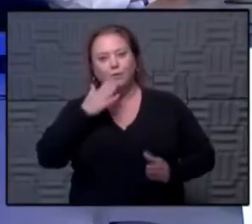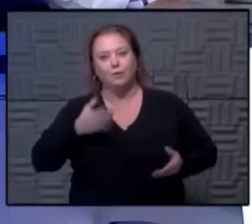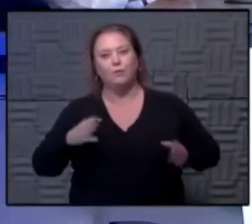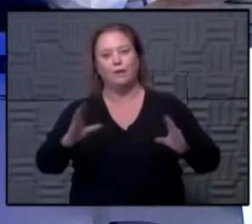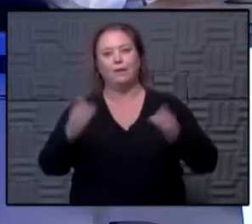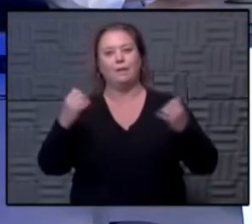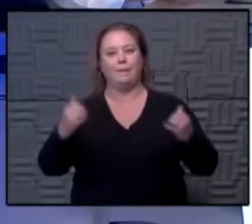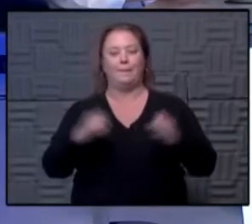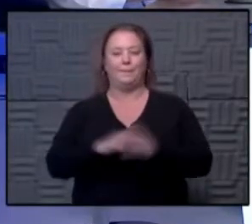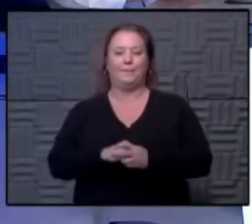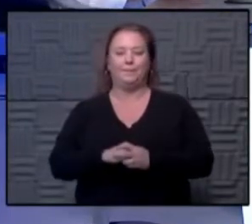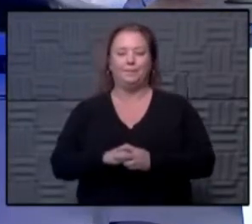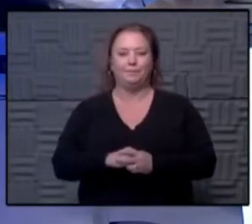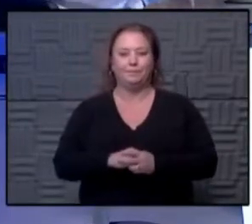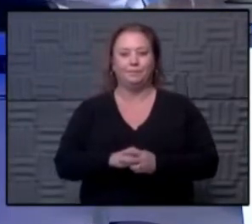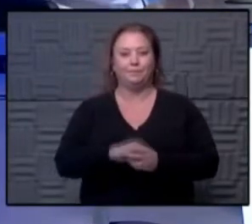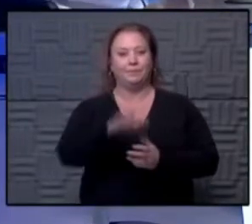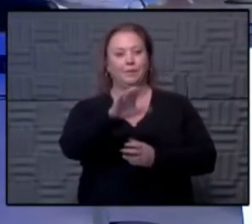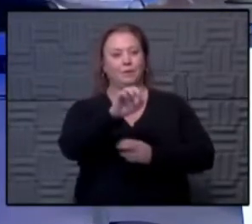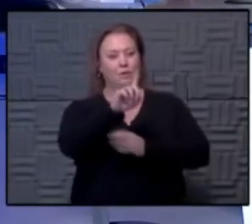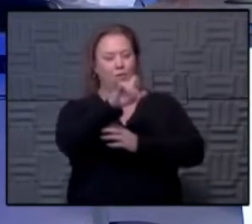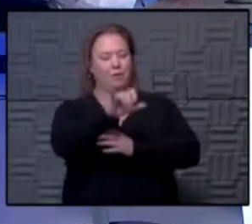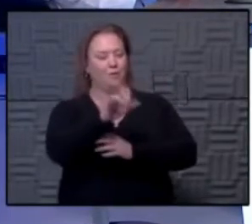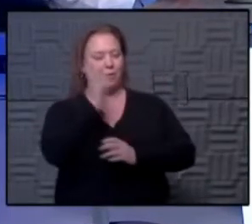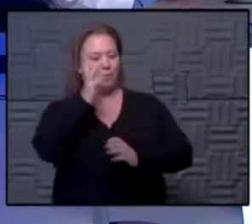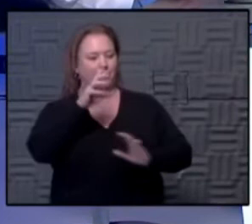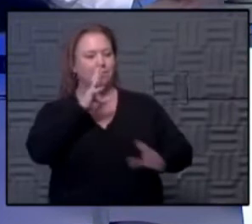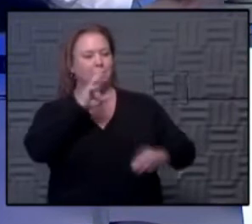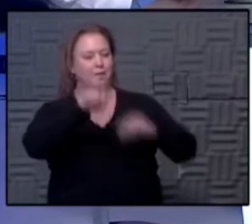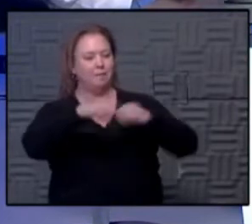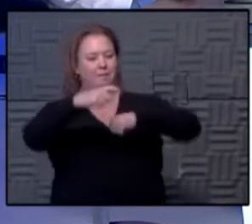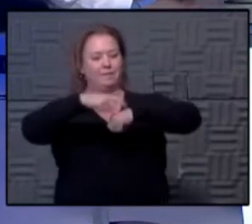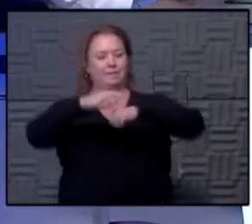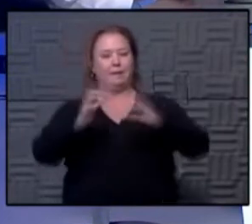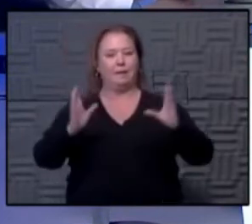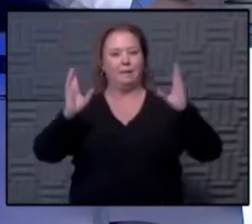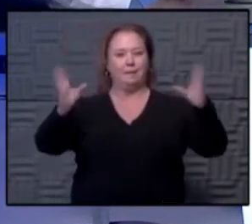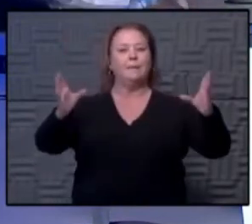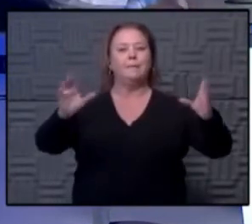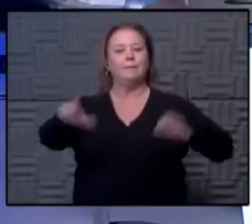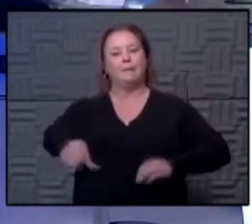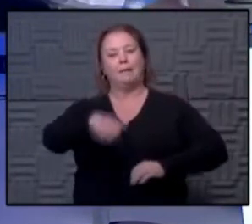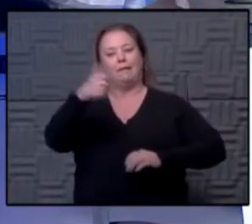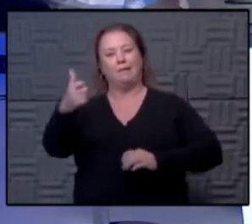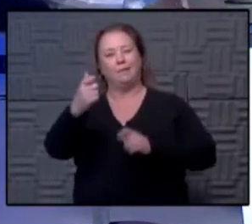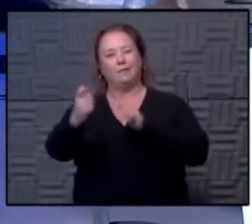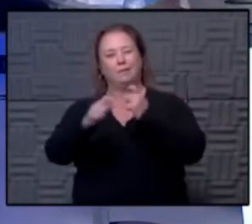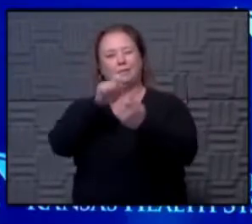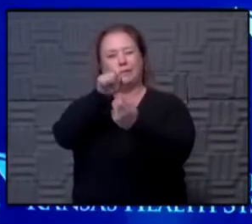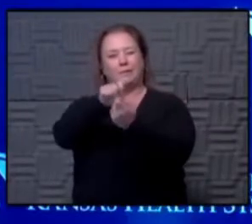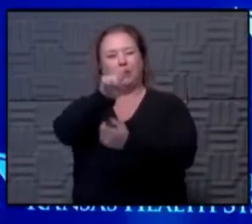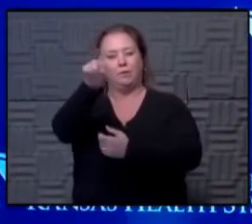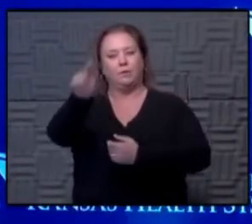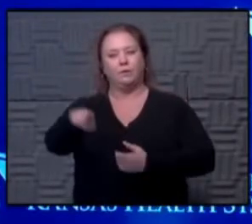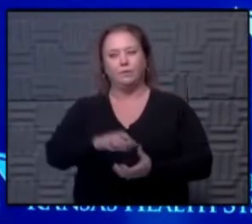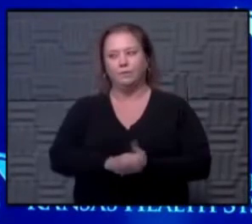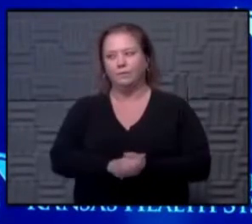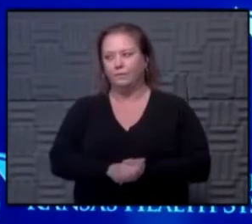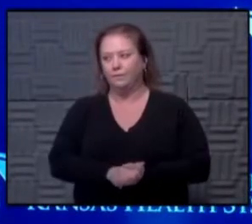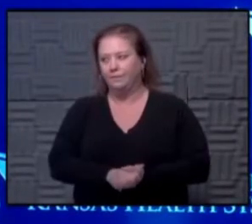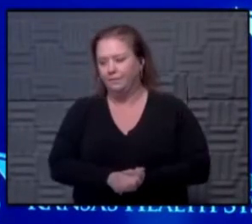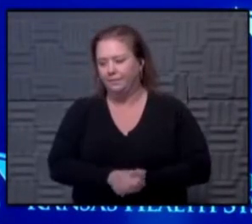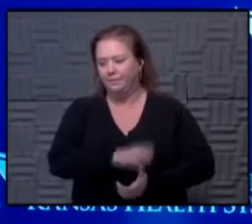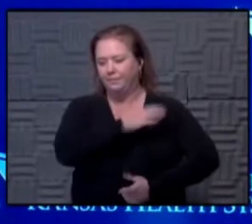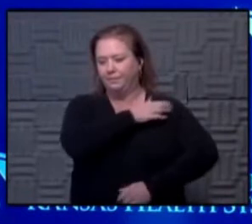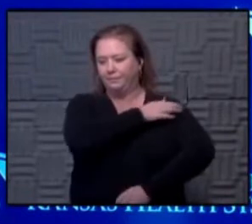true. So Cody, we will talk, I think, much more about timeline and other specifics as we answer some of our other questions. Any other reporter questions on the